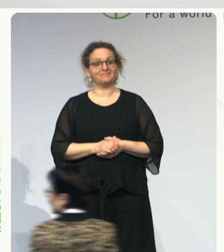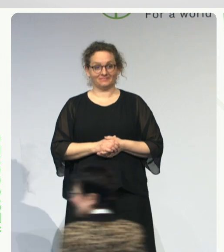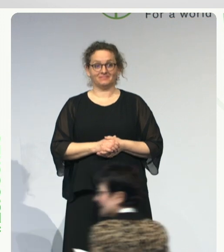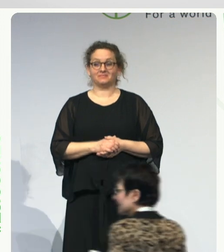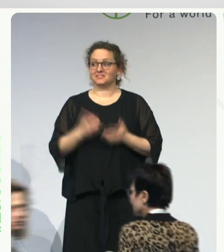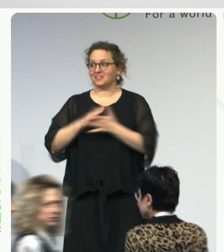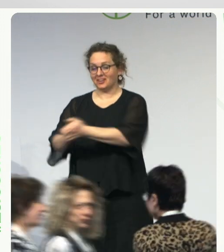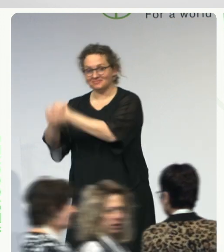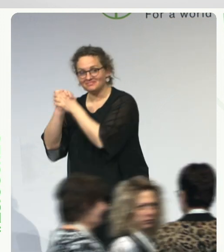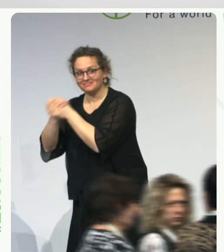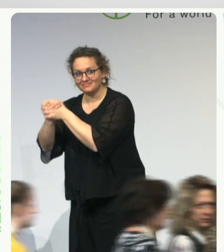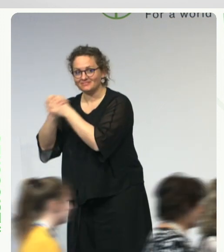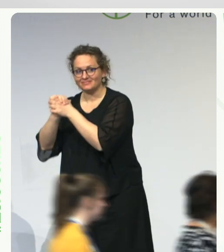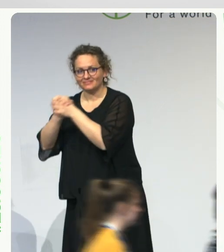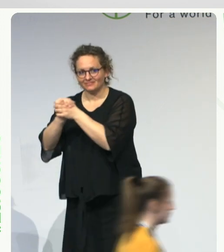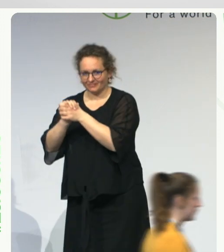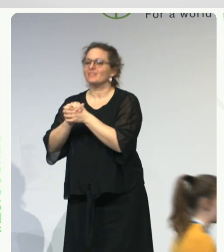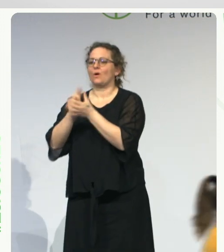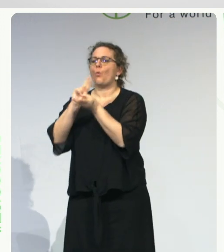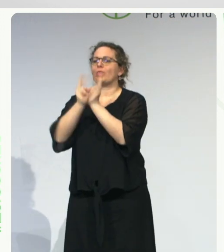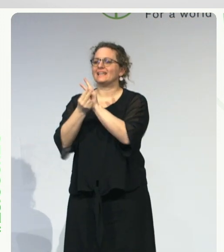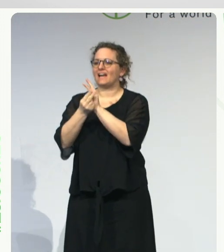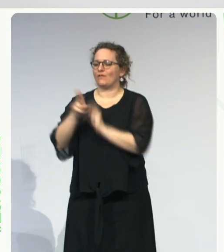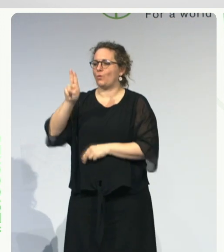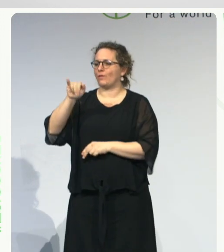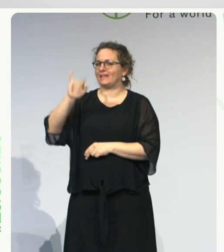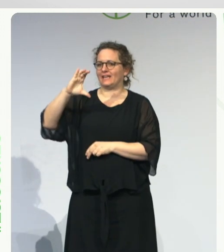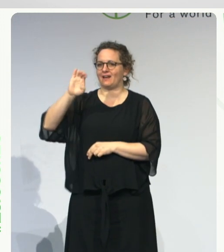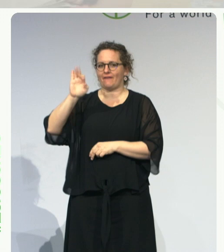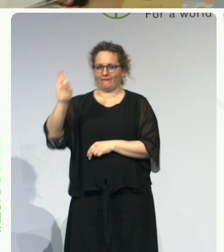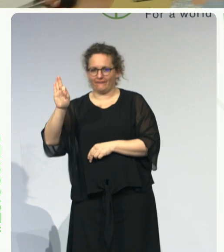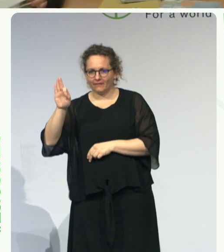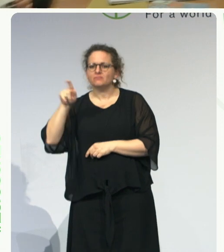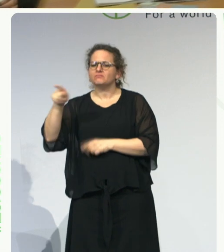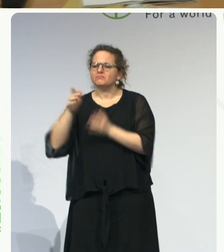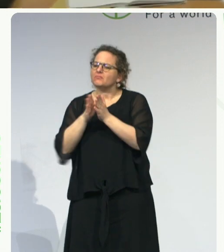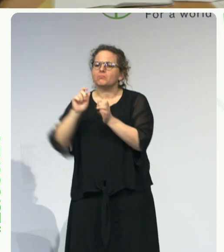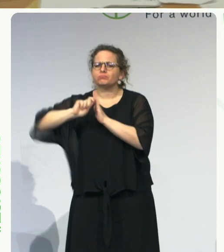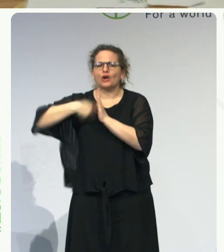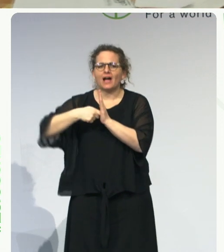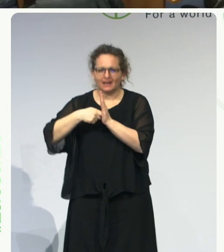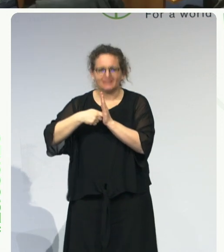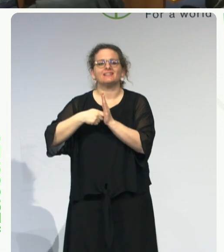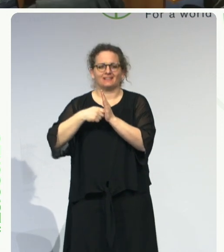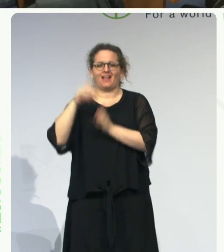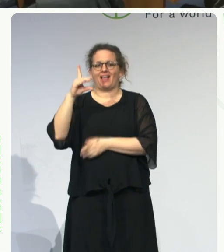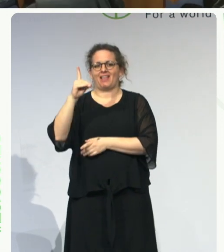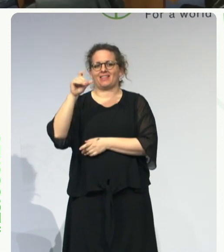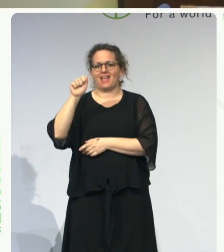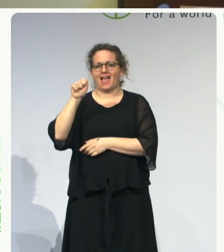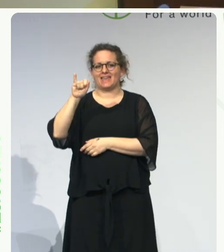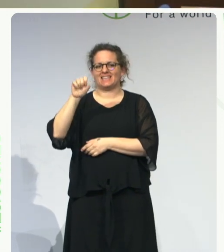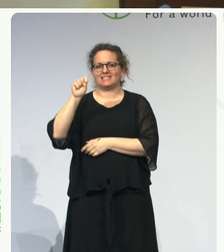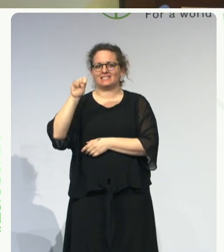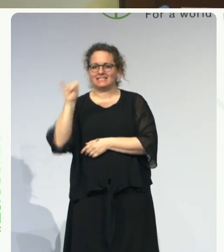Congratulations to Unicef Montenegro for mainstreaming DAISY books. Unicef launched a project across Montenegro